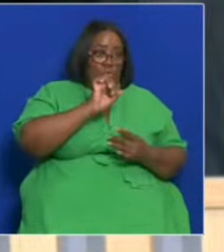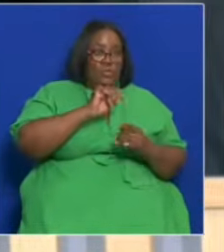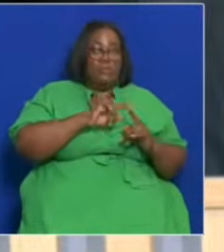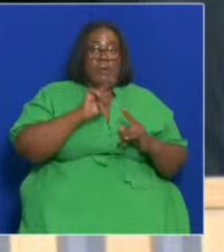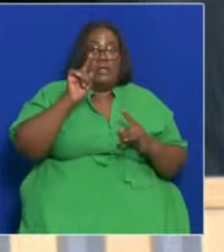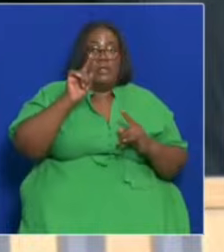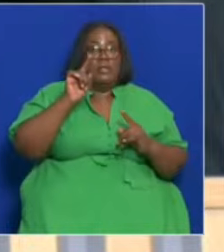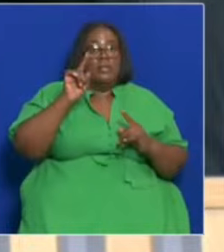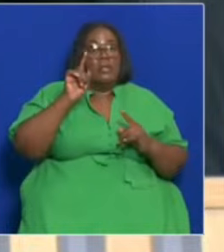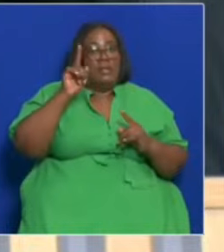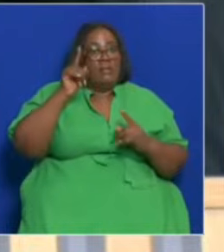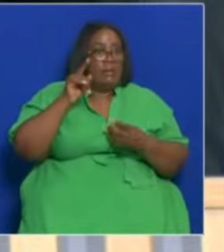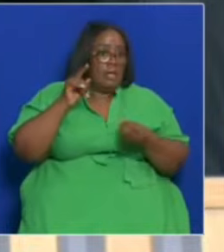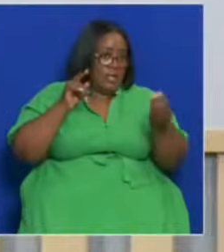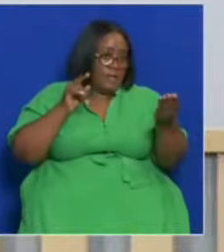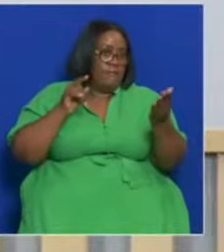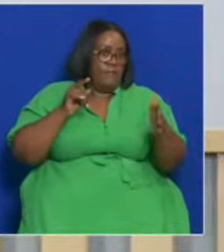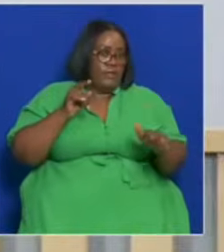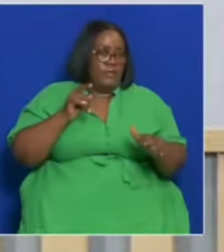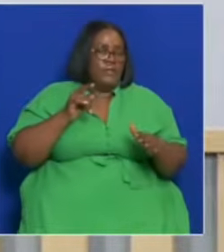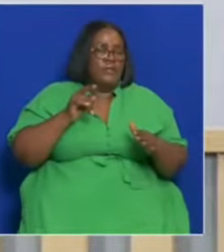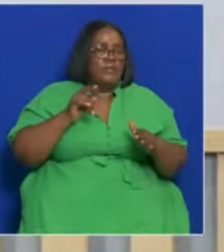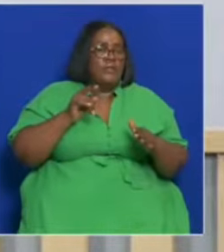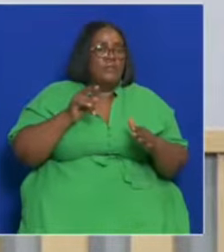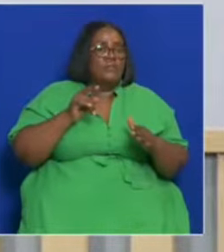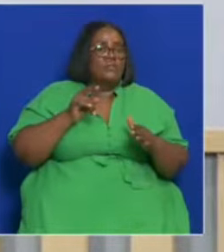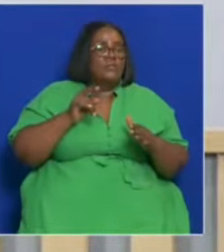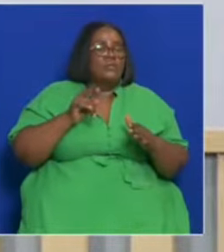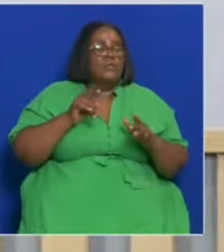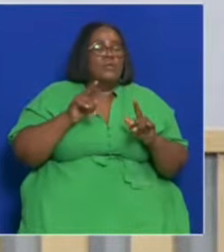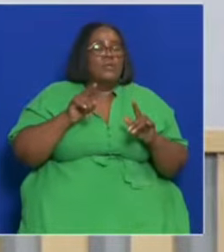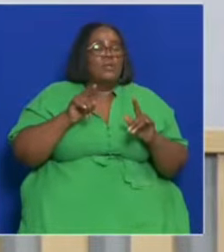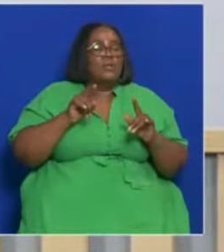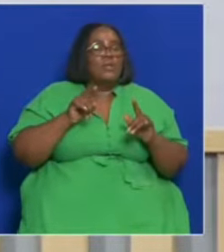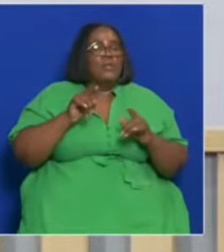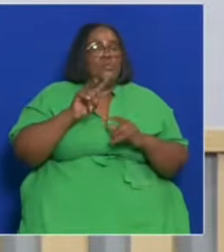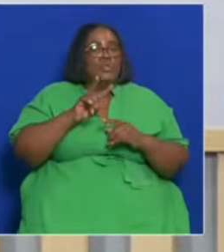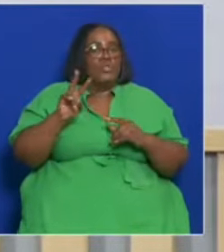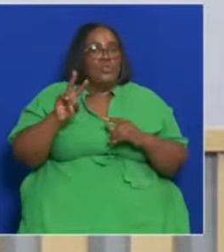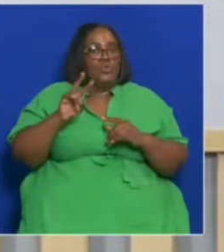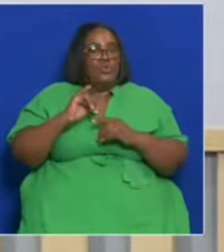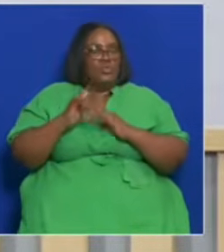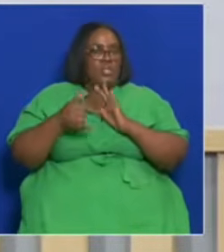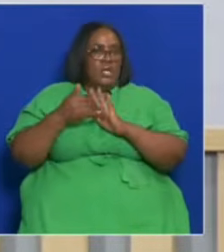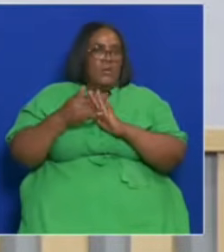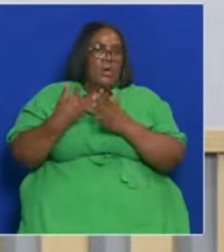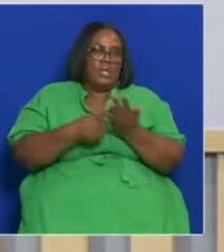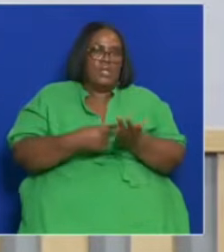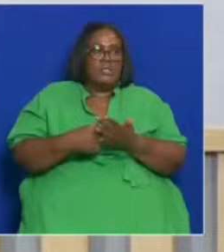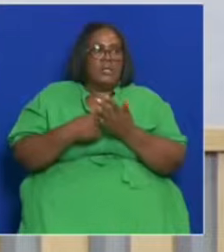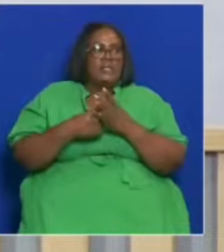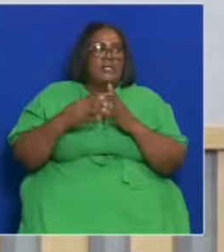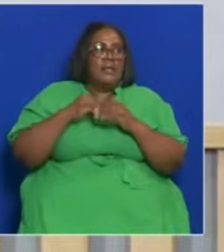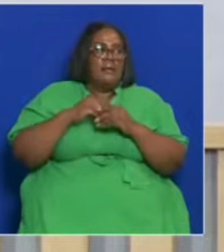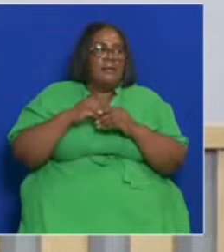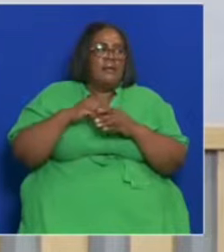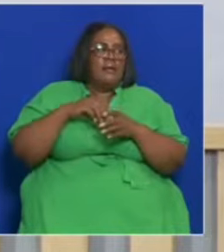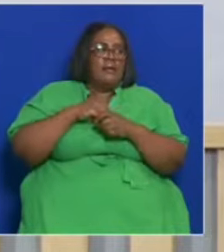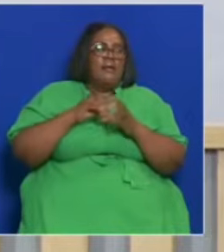with what's supposed to be discussed come the 22nd of January. Yes, I concede. That's correct. Yes. Yes, thank you.